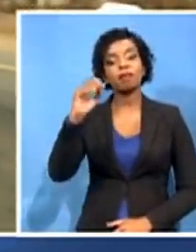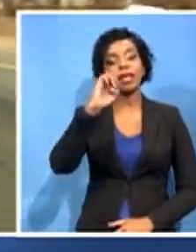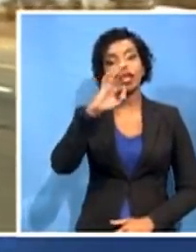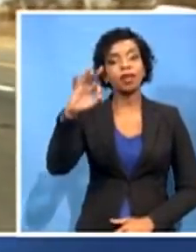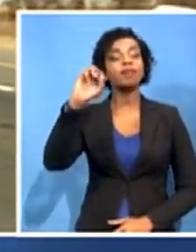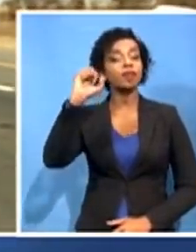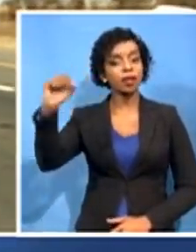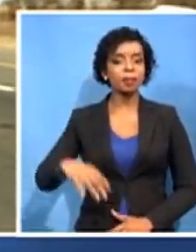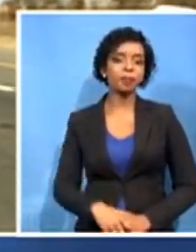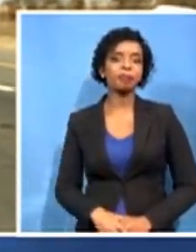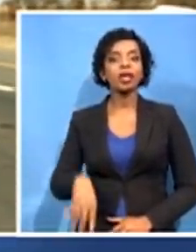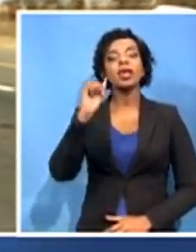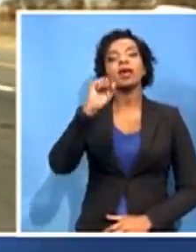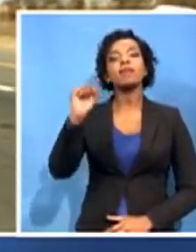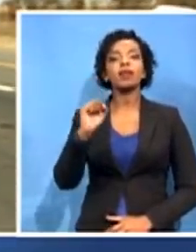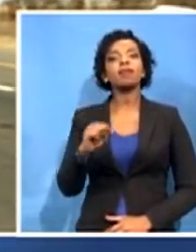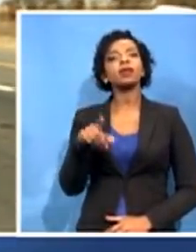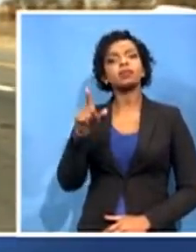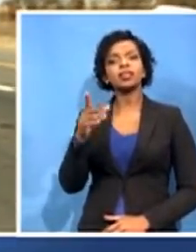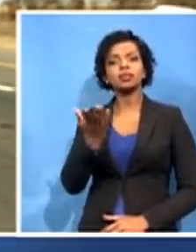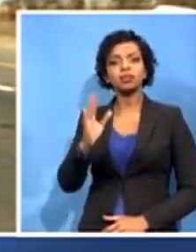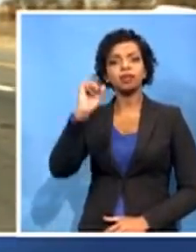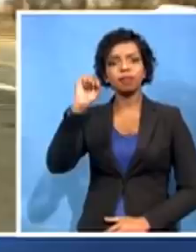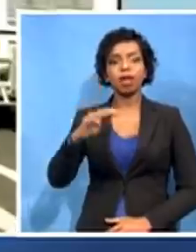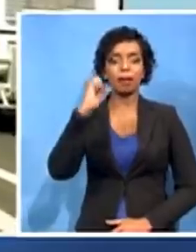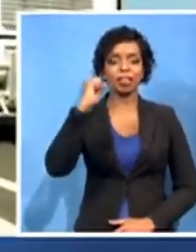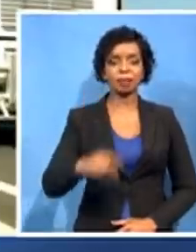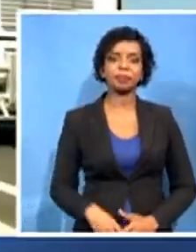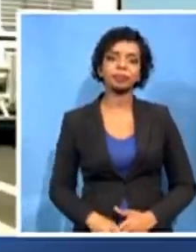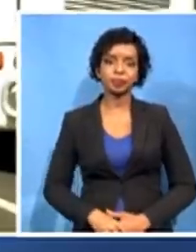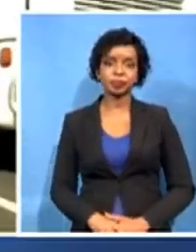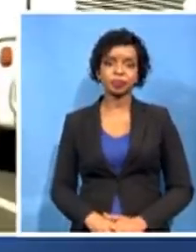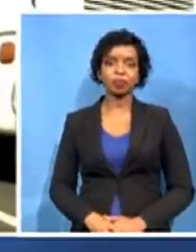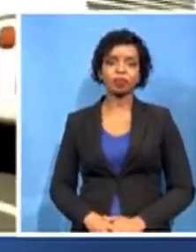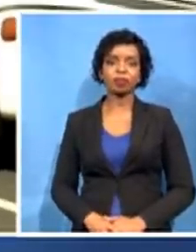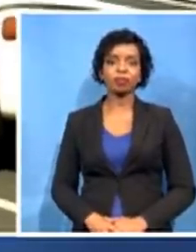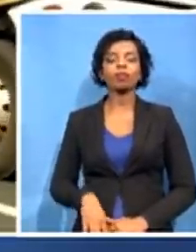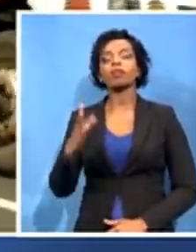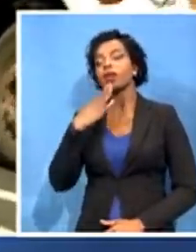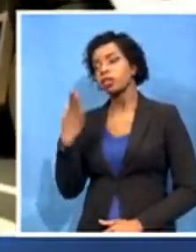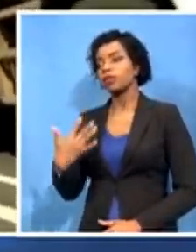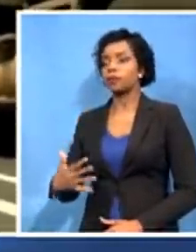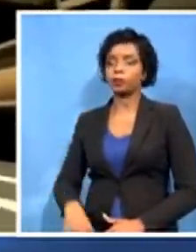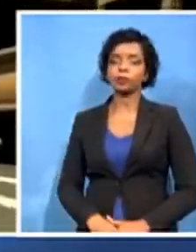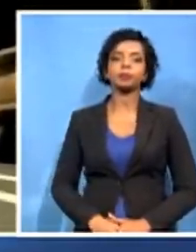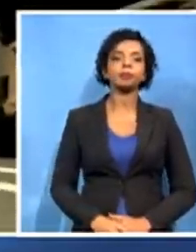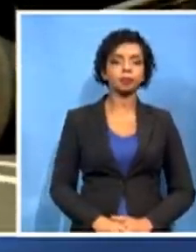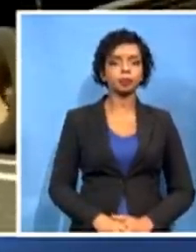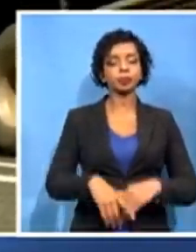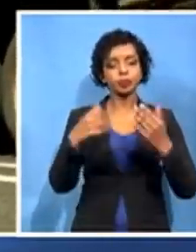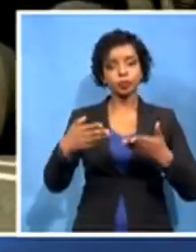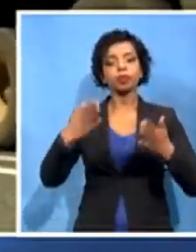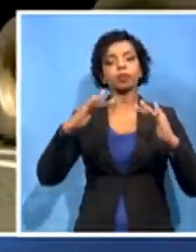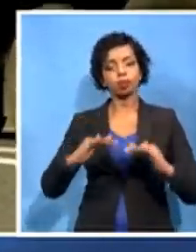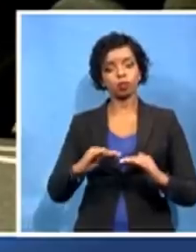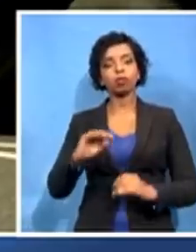Viva, Manja. Thank you very much. And we also have the central command